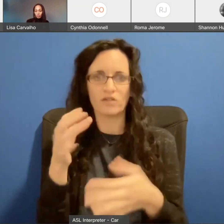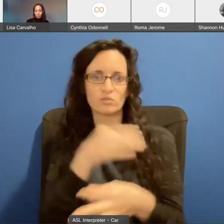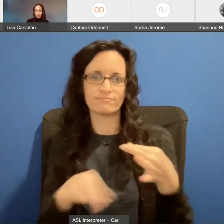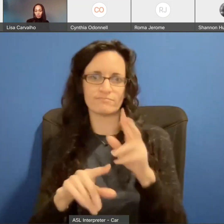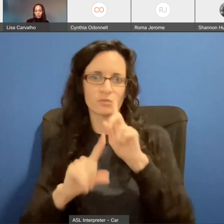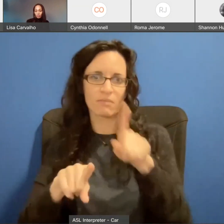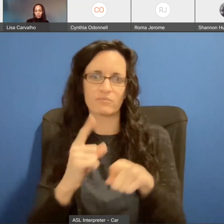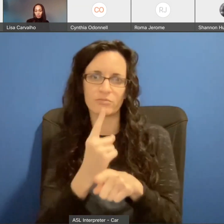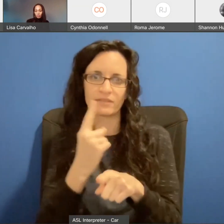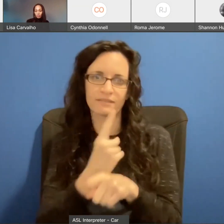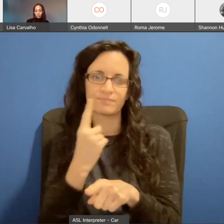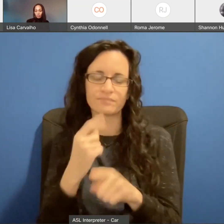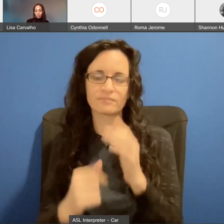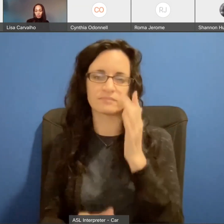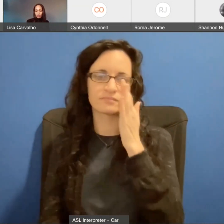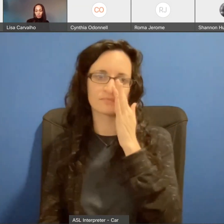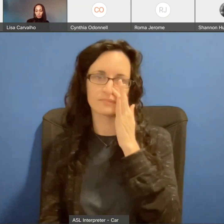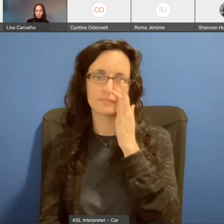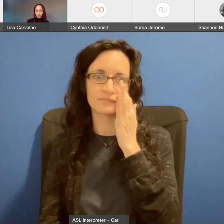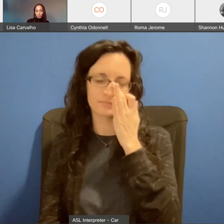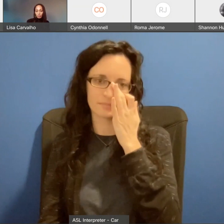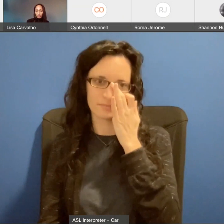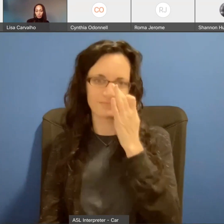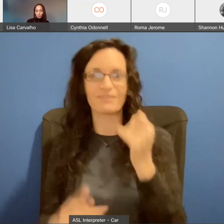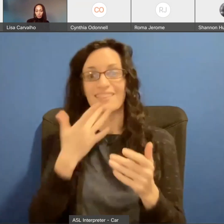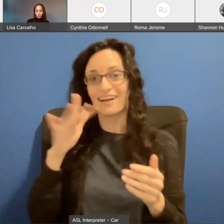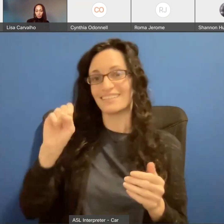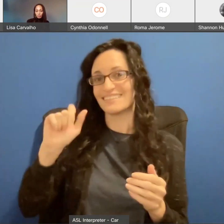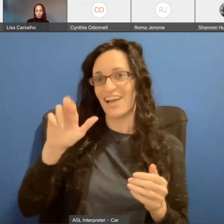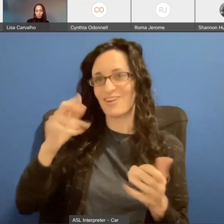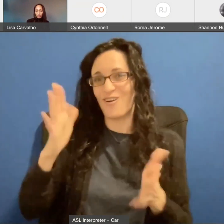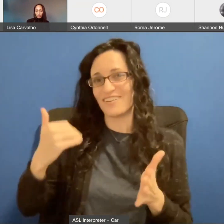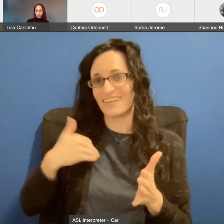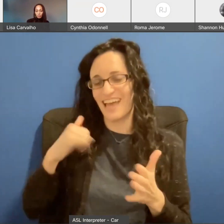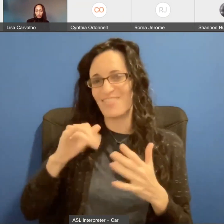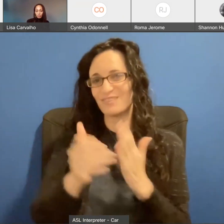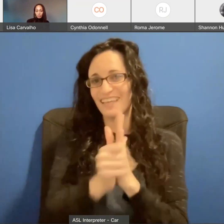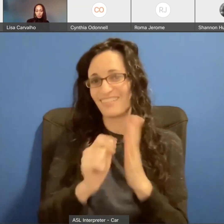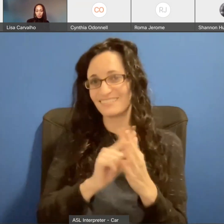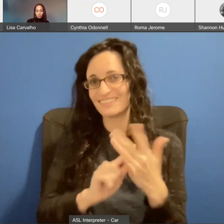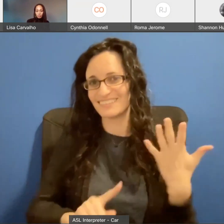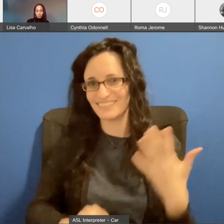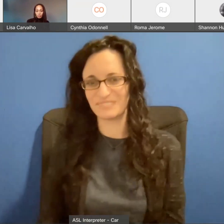respond. And fortunately, you came with some of those skills, Sarah. Great to hear.